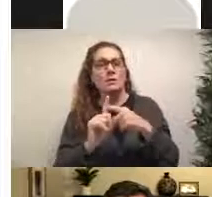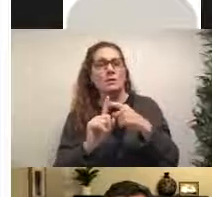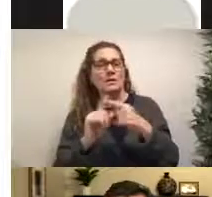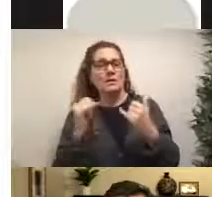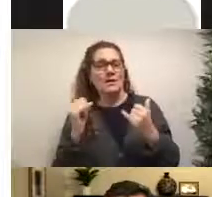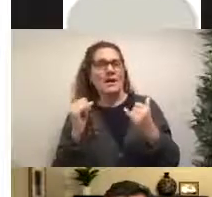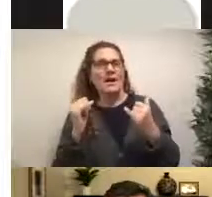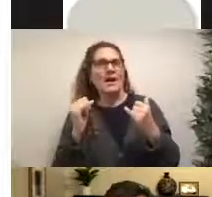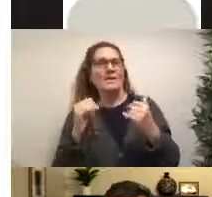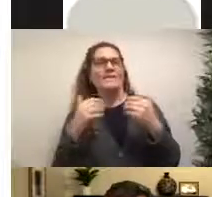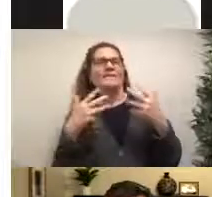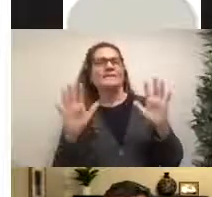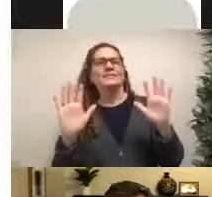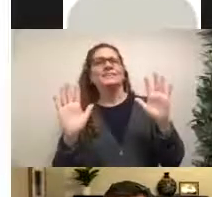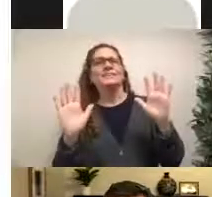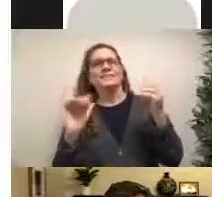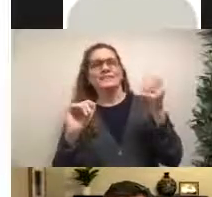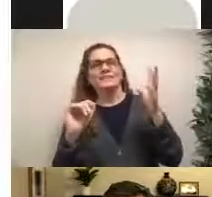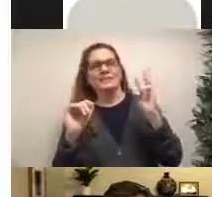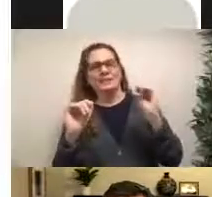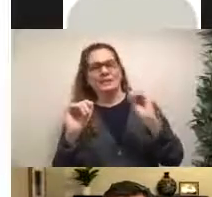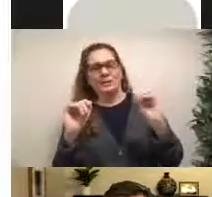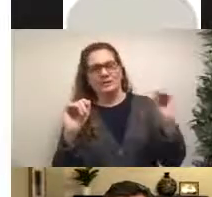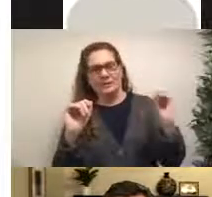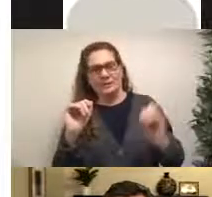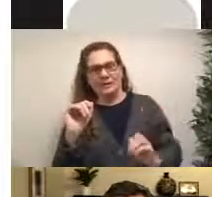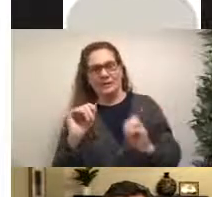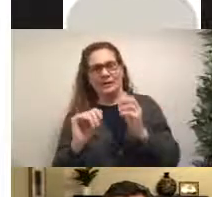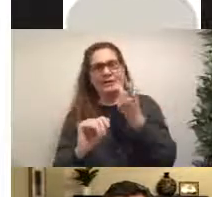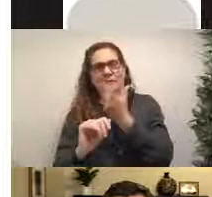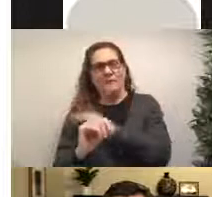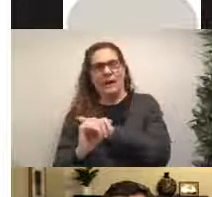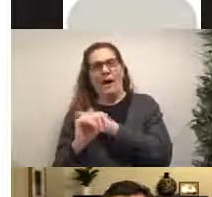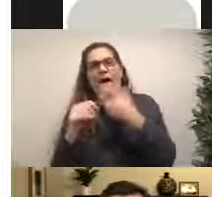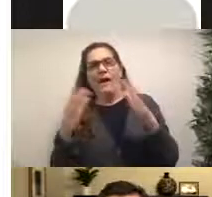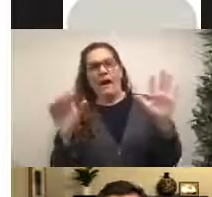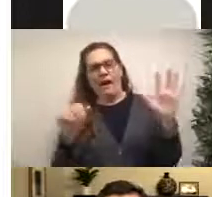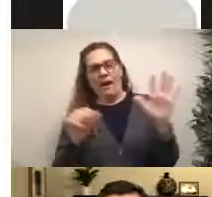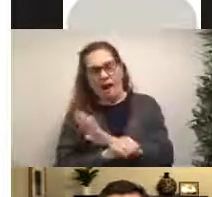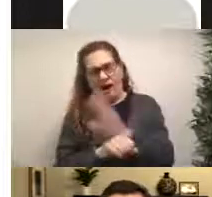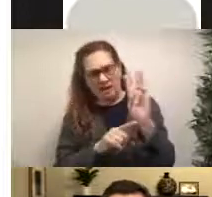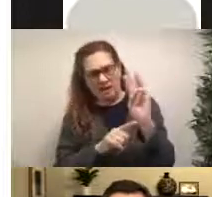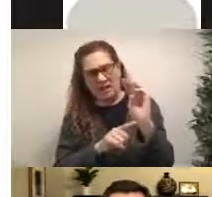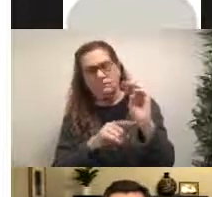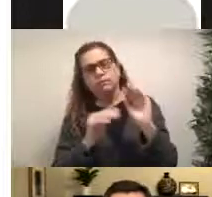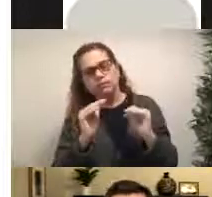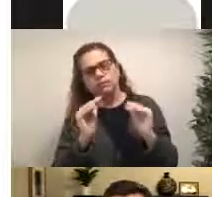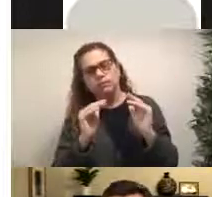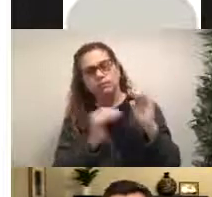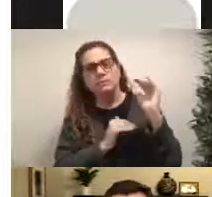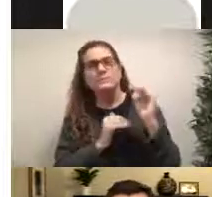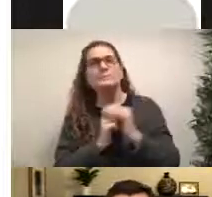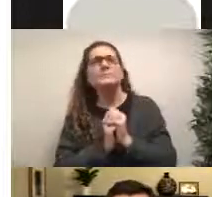vaccination rate for City of Milwaukee adults has crossed the 60% threshold. We are at 60.1% of City of Milwaukee